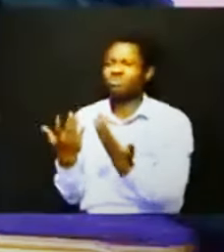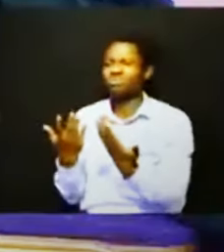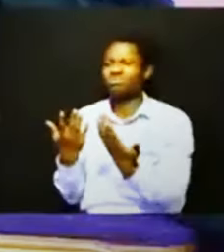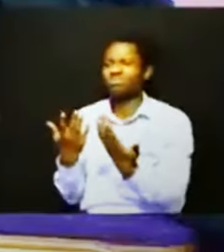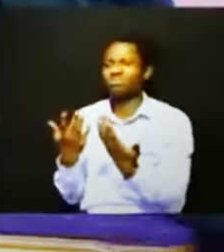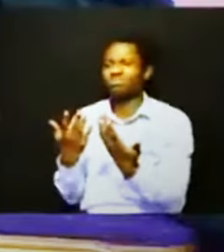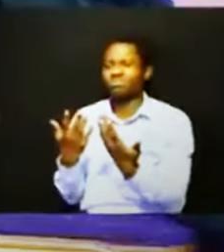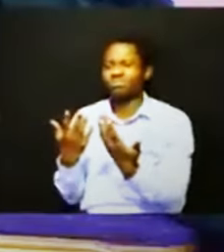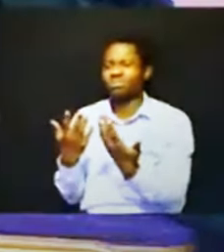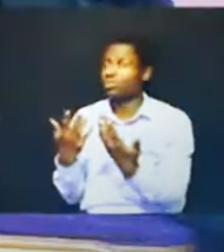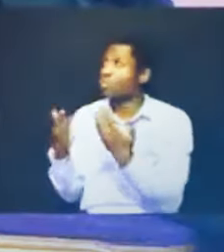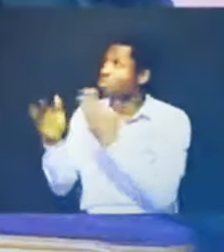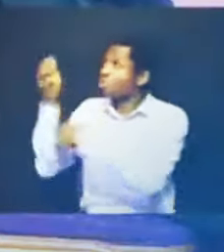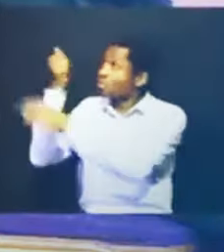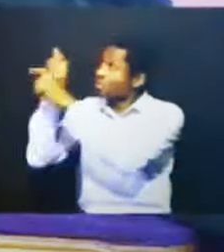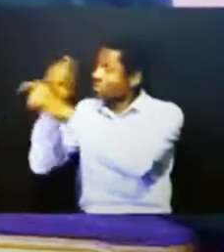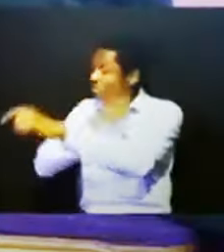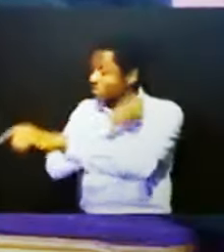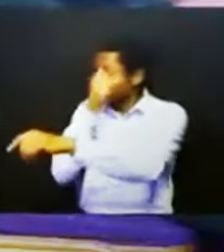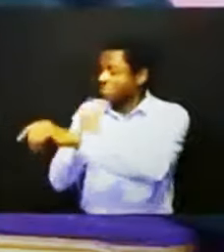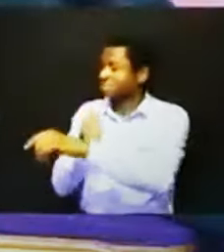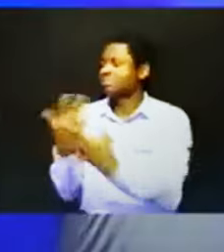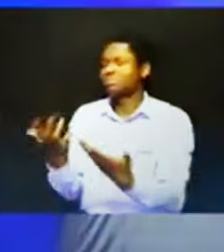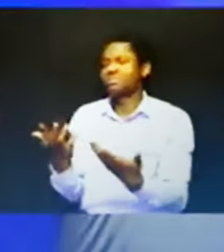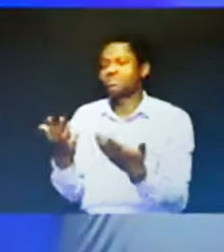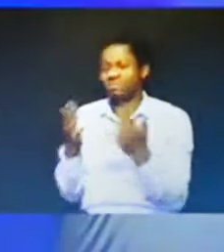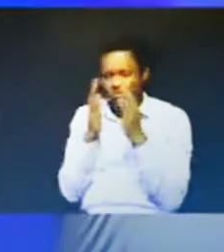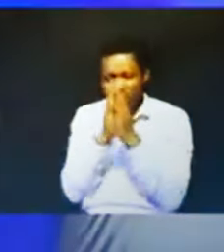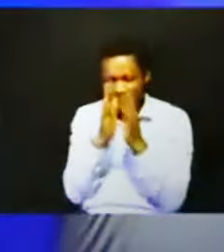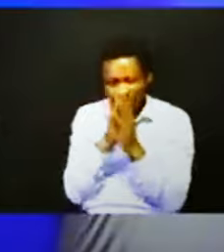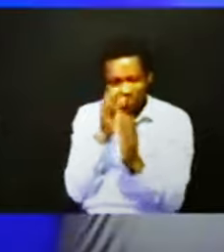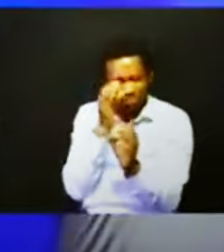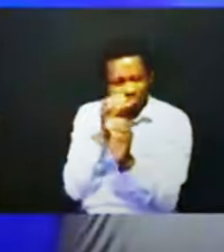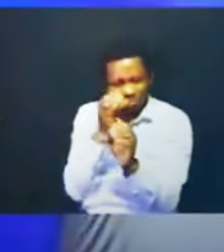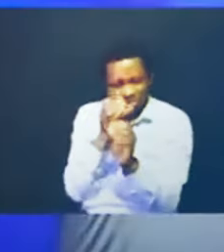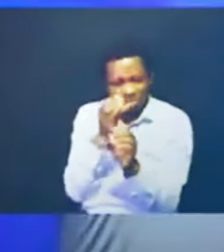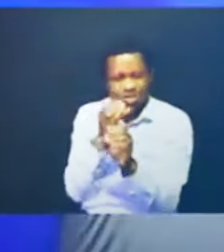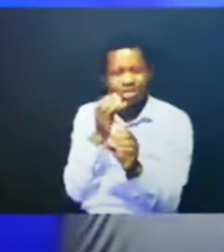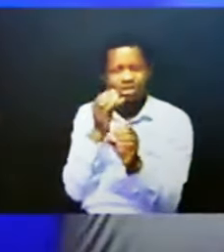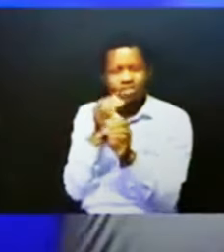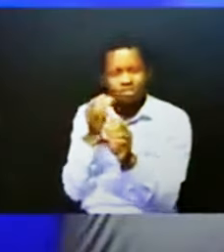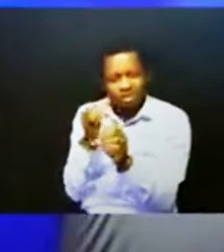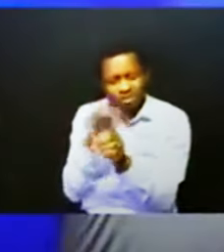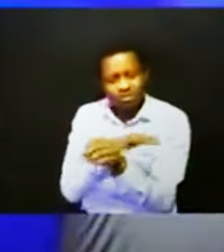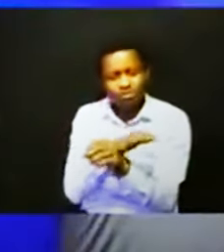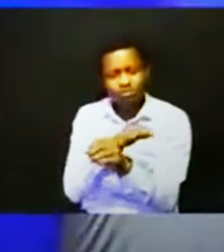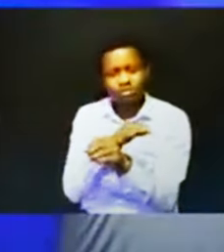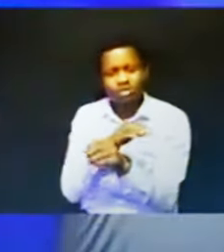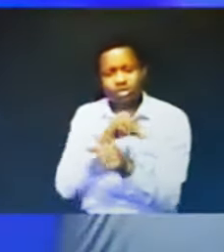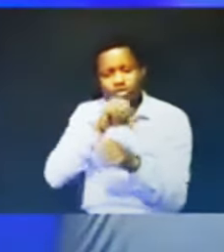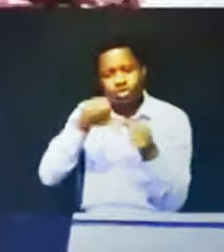About God. The Almighty One. And be careful of your heart.